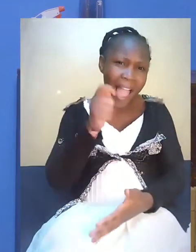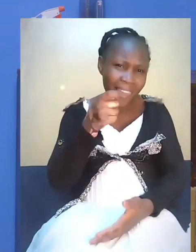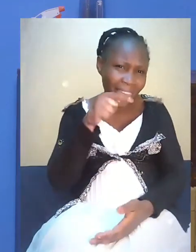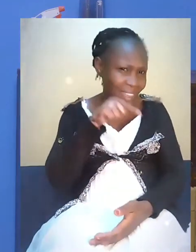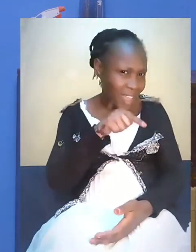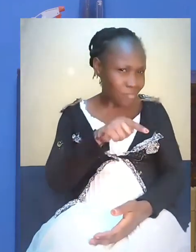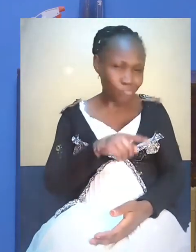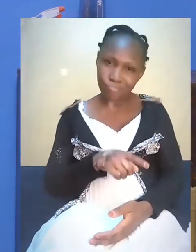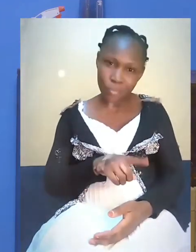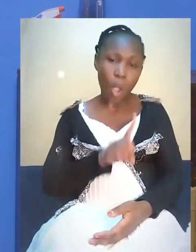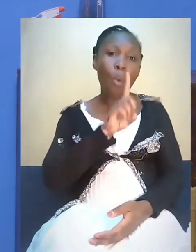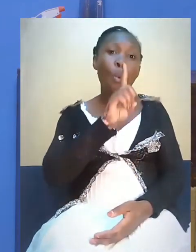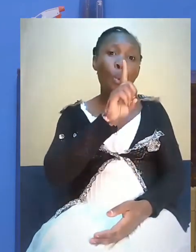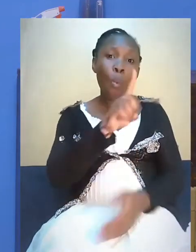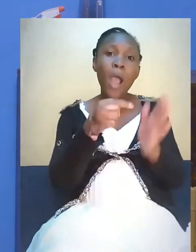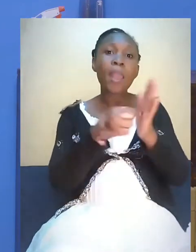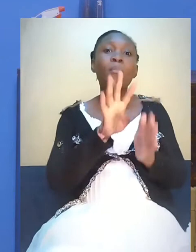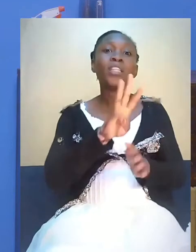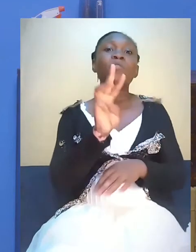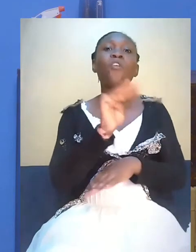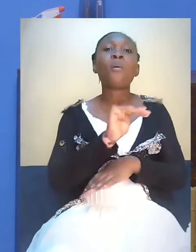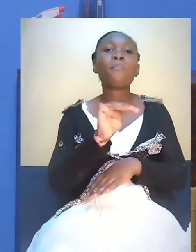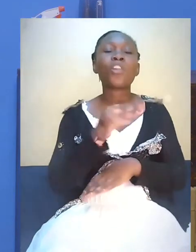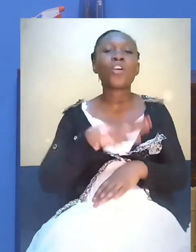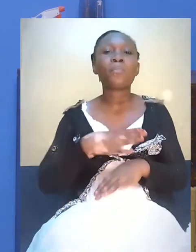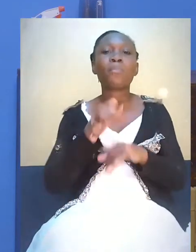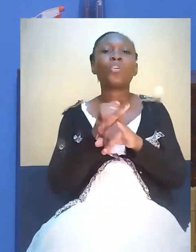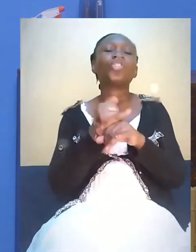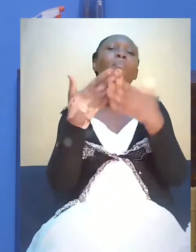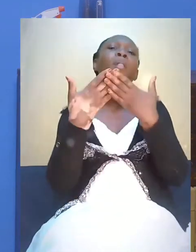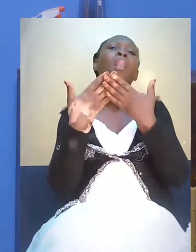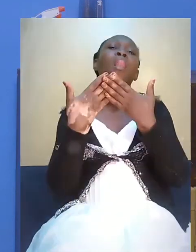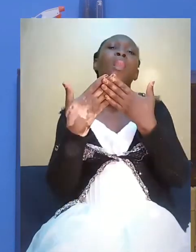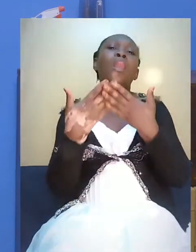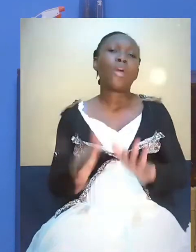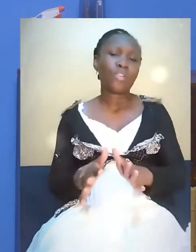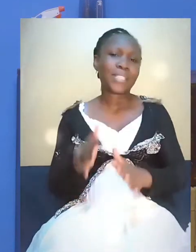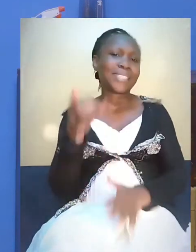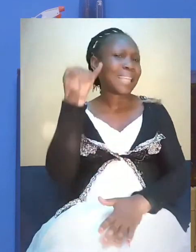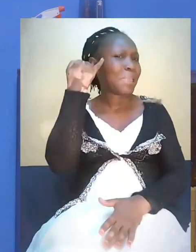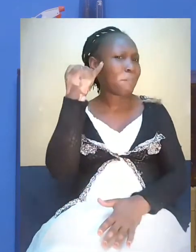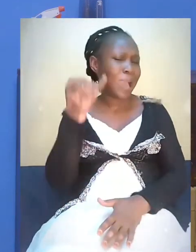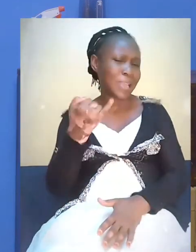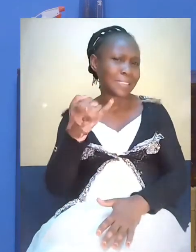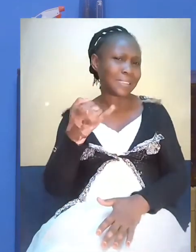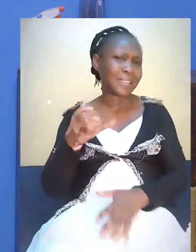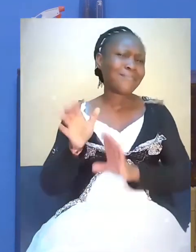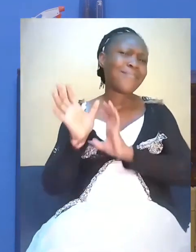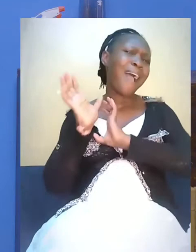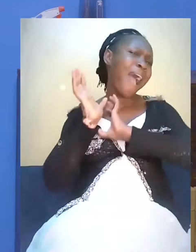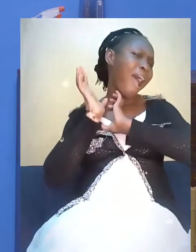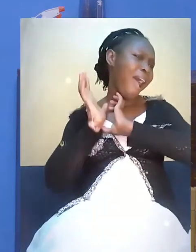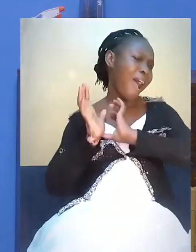1.4 million people have lost jobs due to the pandemic. Now you can imagine the burden that that brings to an